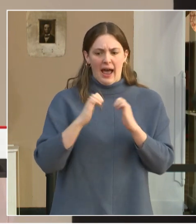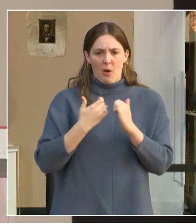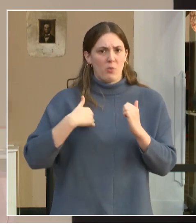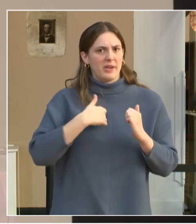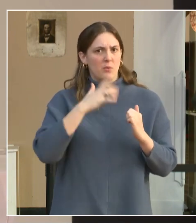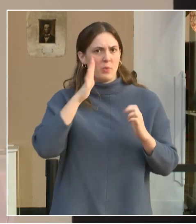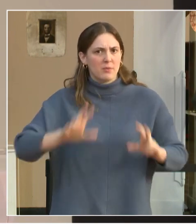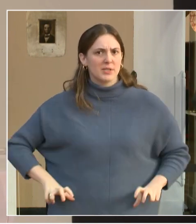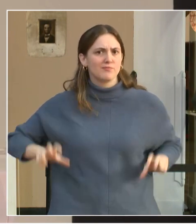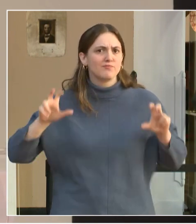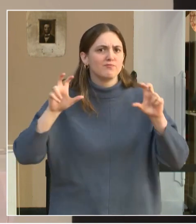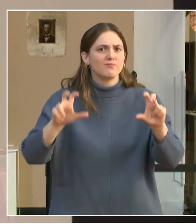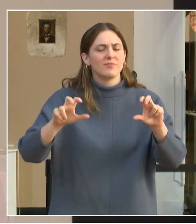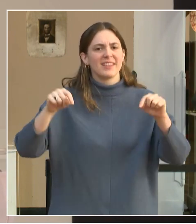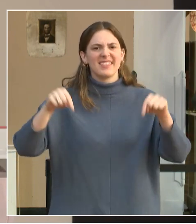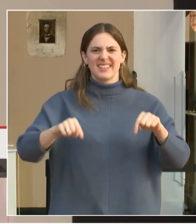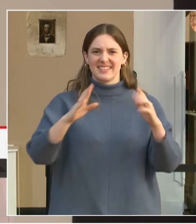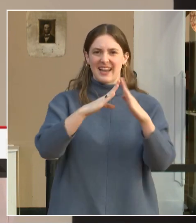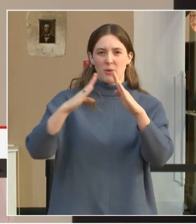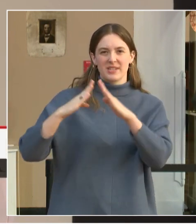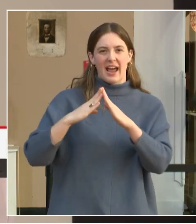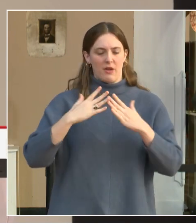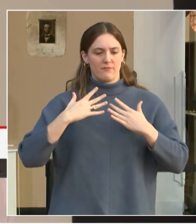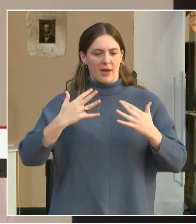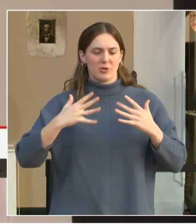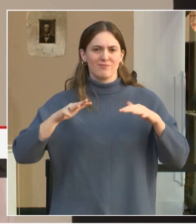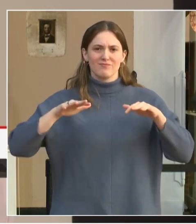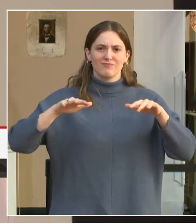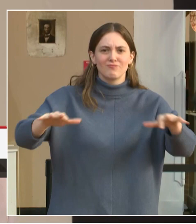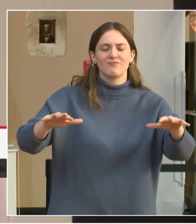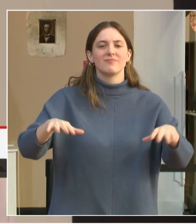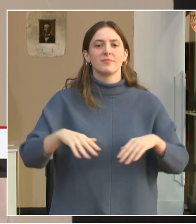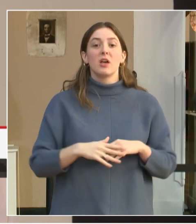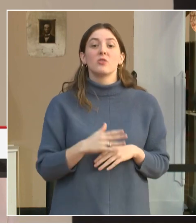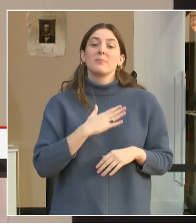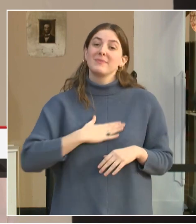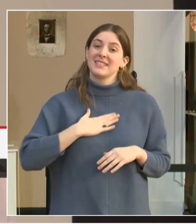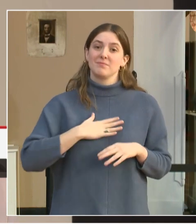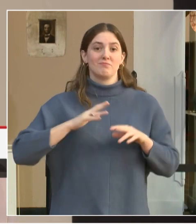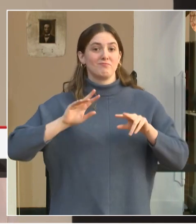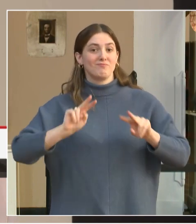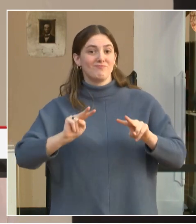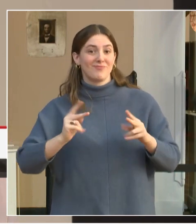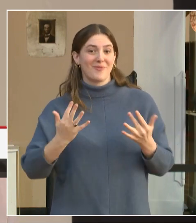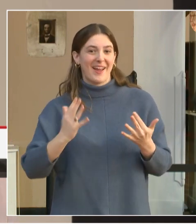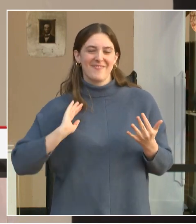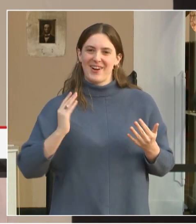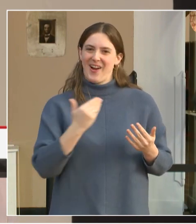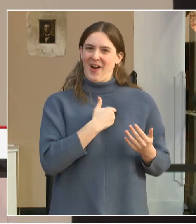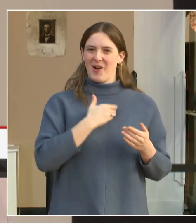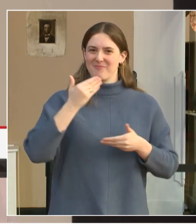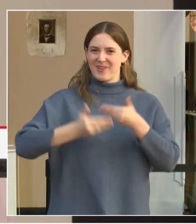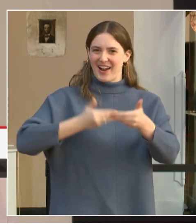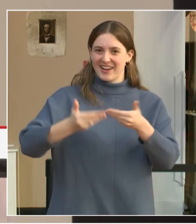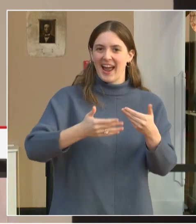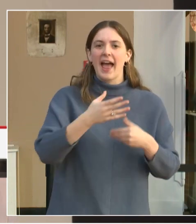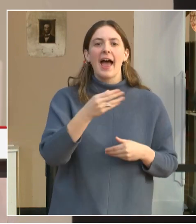investing in a vibrant downtown. So please stay tuned to our progress at